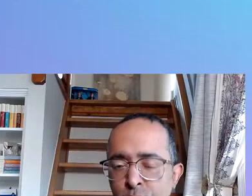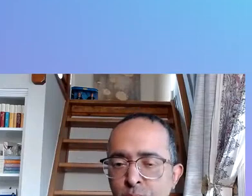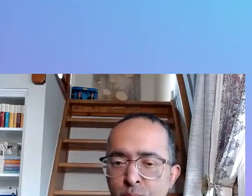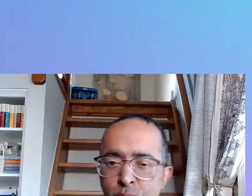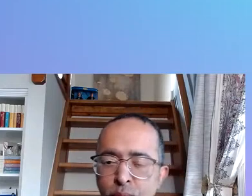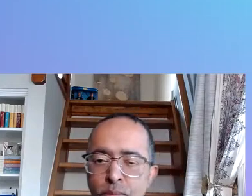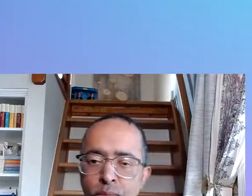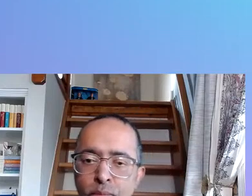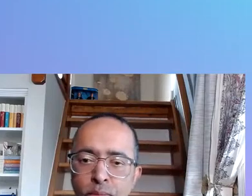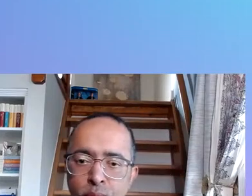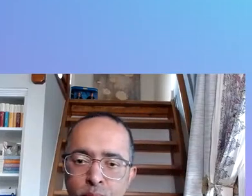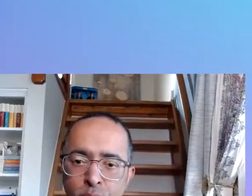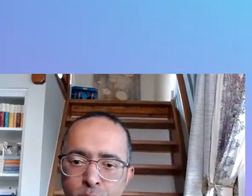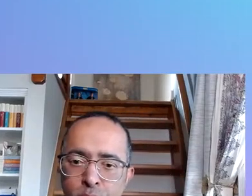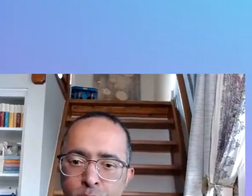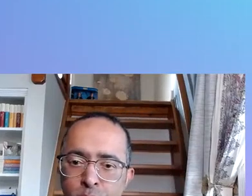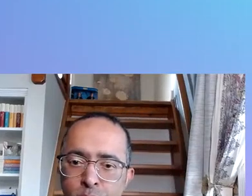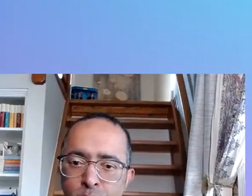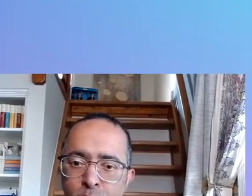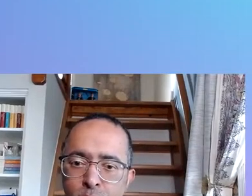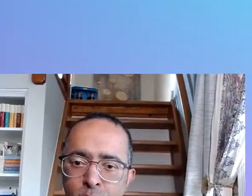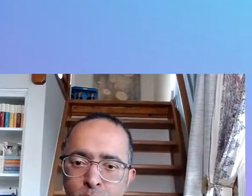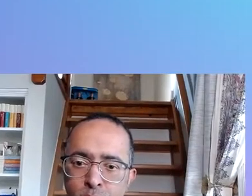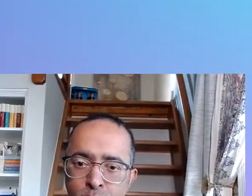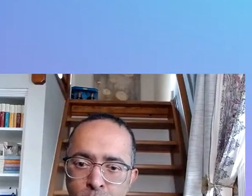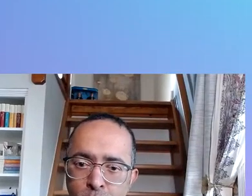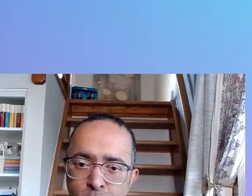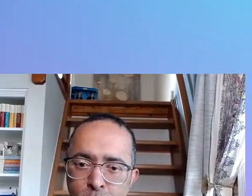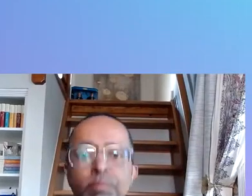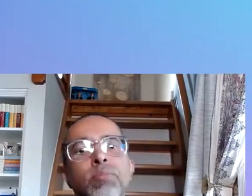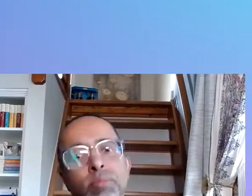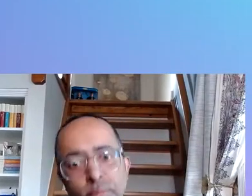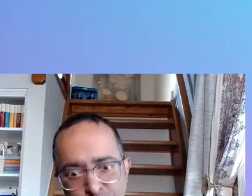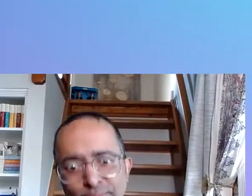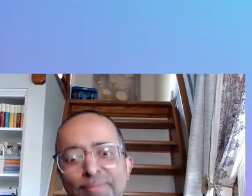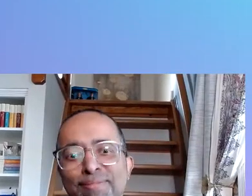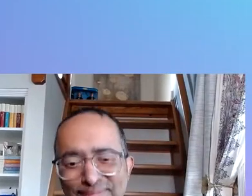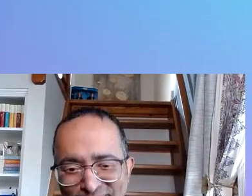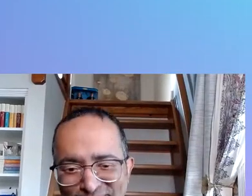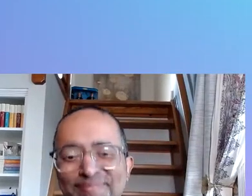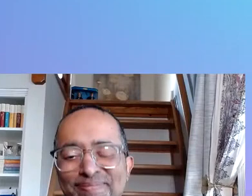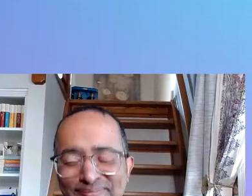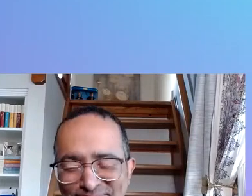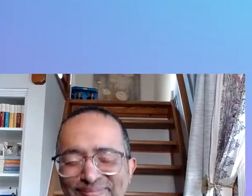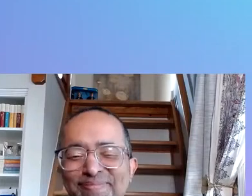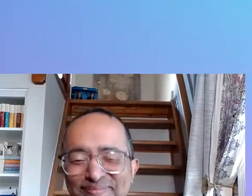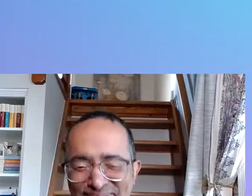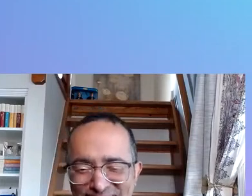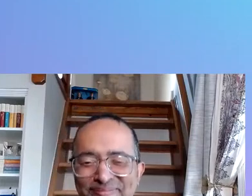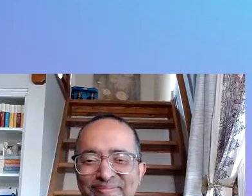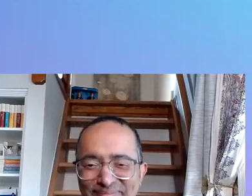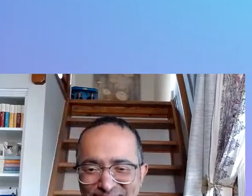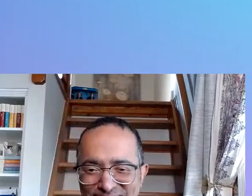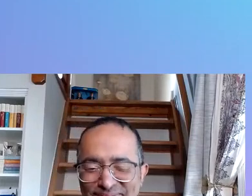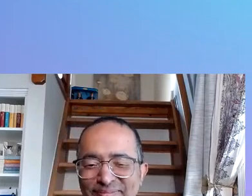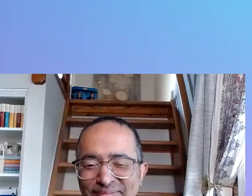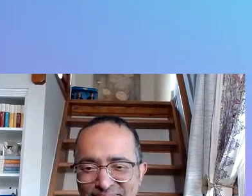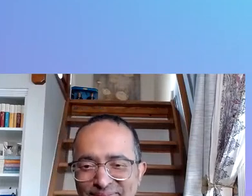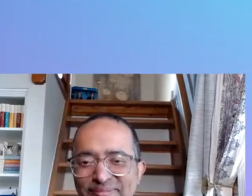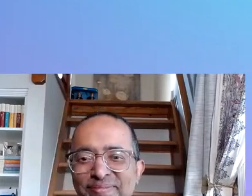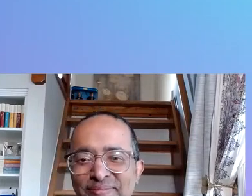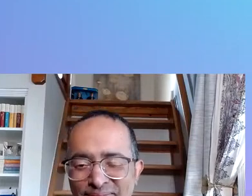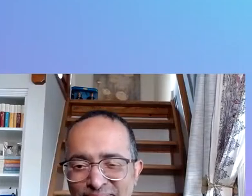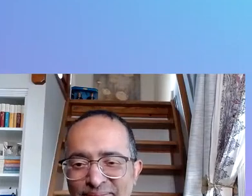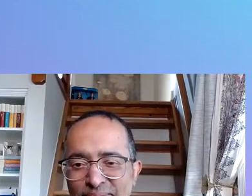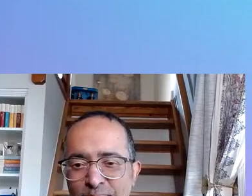page and we have this rotating carousel with stock images. They're totally meaningless. They don't do anything. They add no value to the